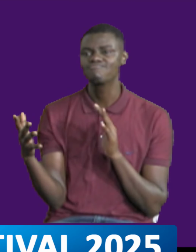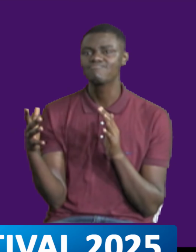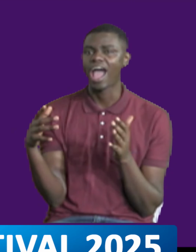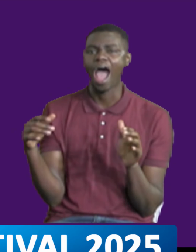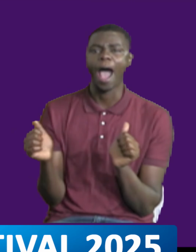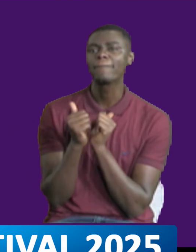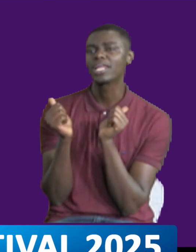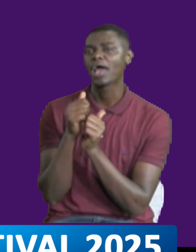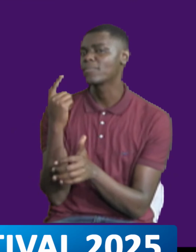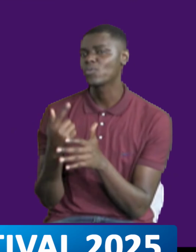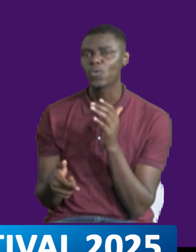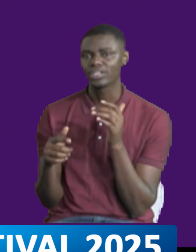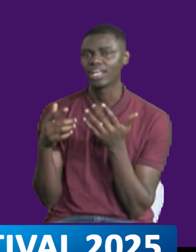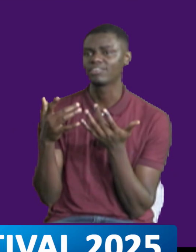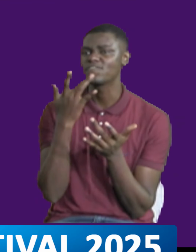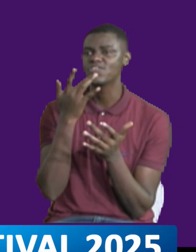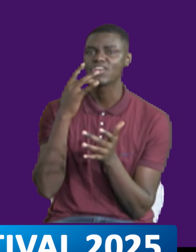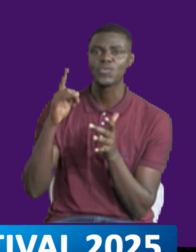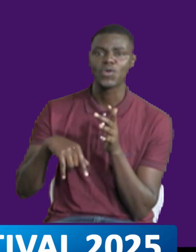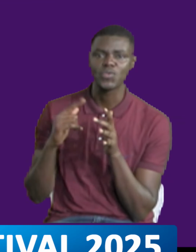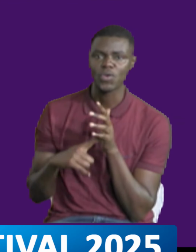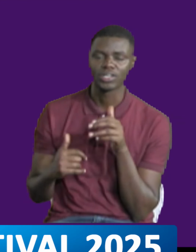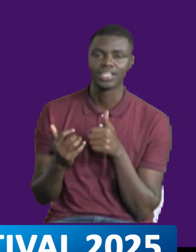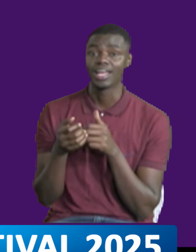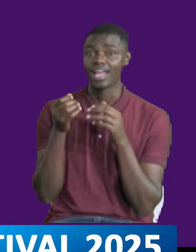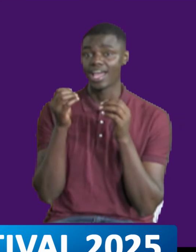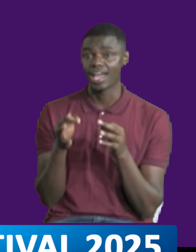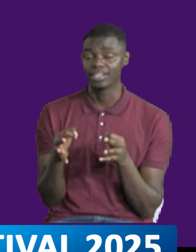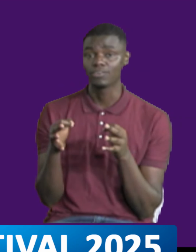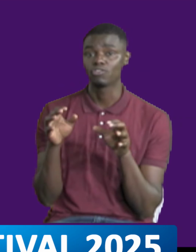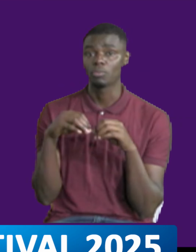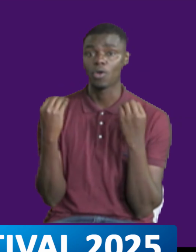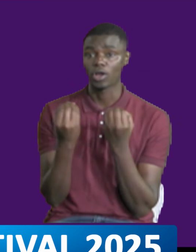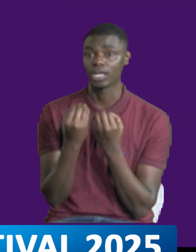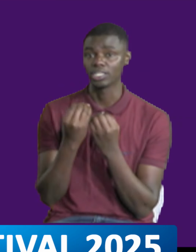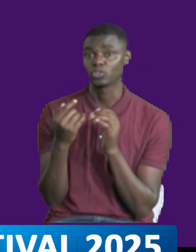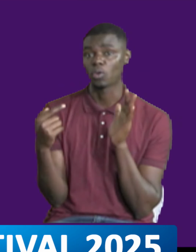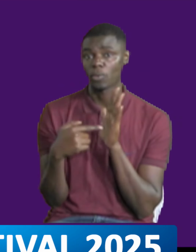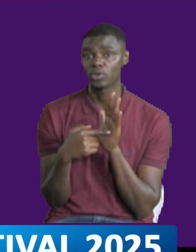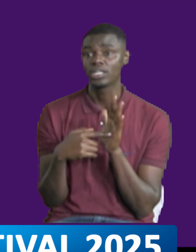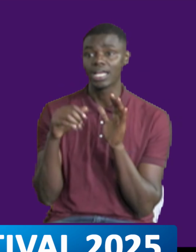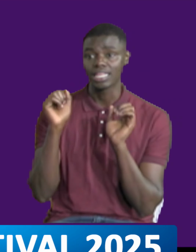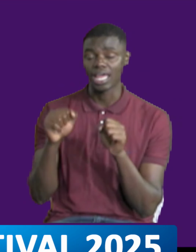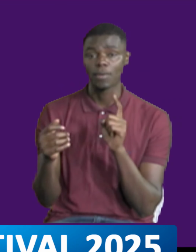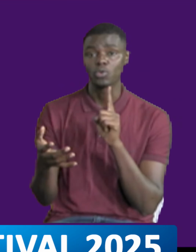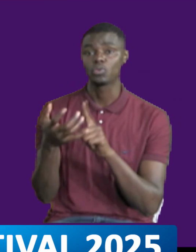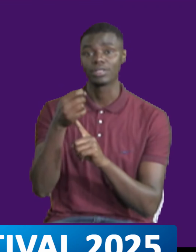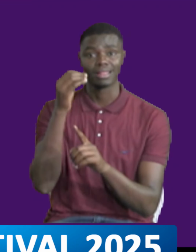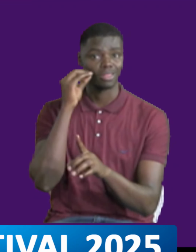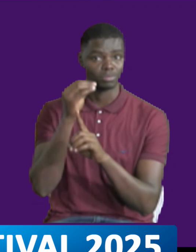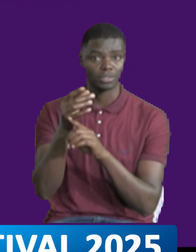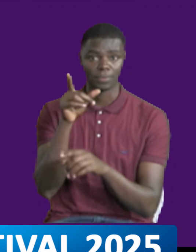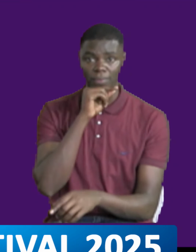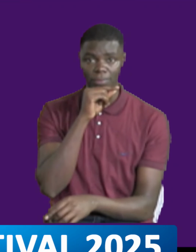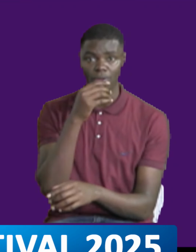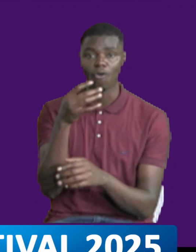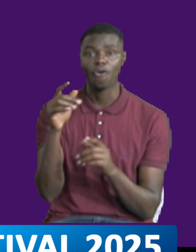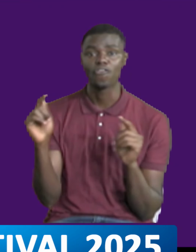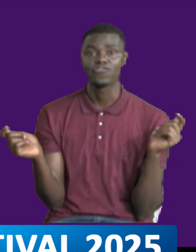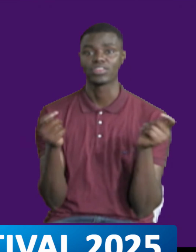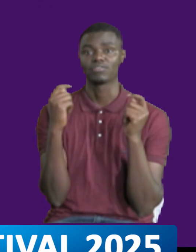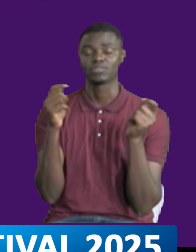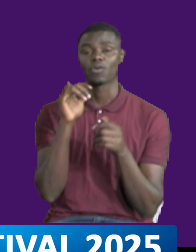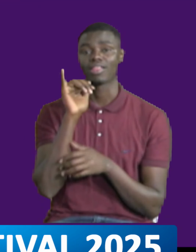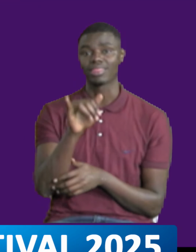went down, what stood out for her, and if from an organizational point of view, they were able to meet the objectives of the festival, and